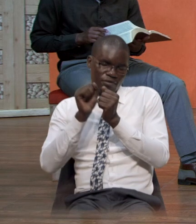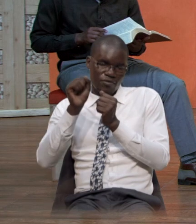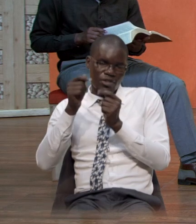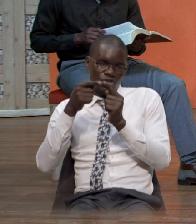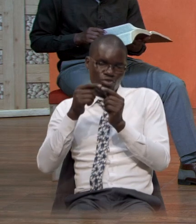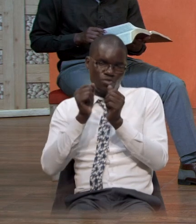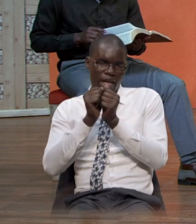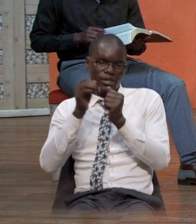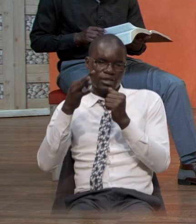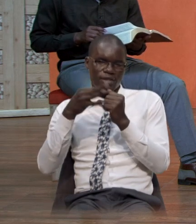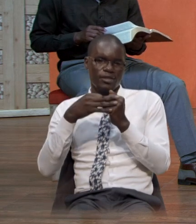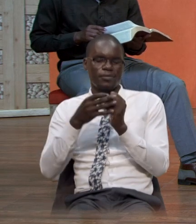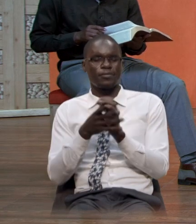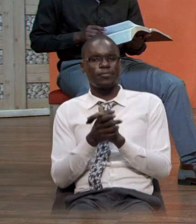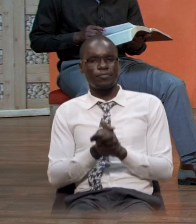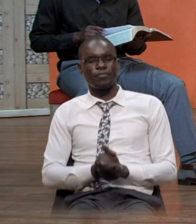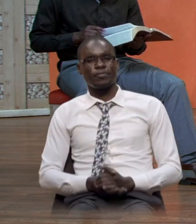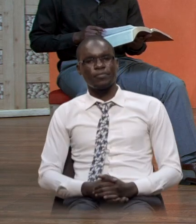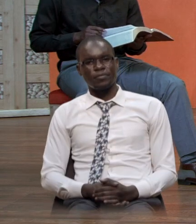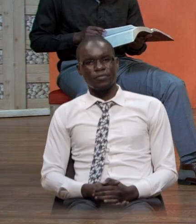Verse 15 to 18.